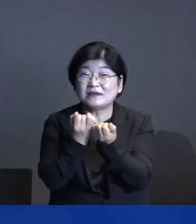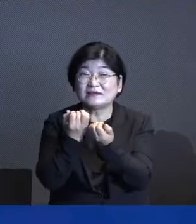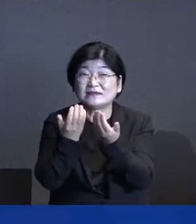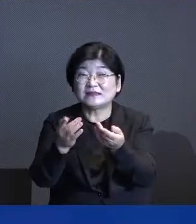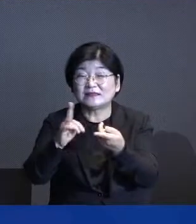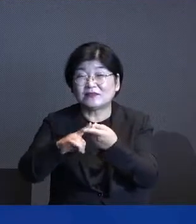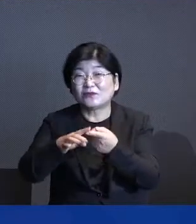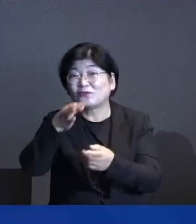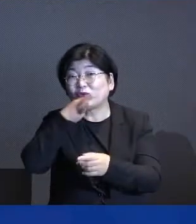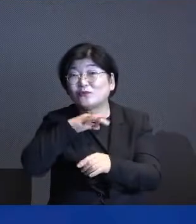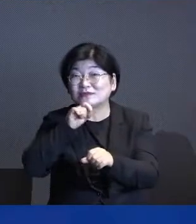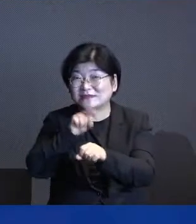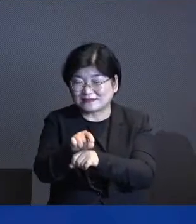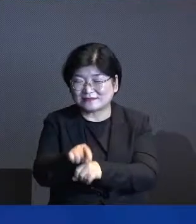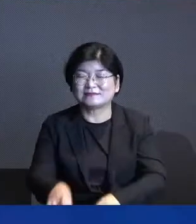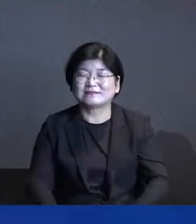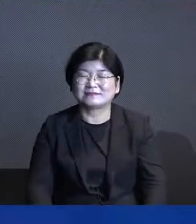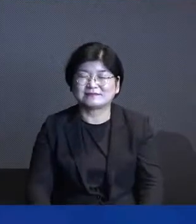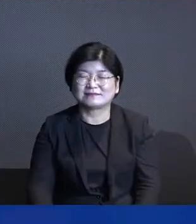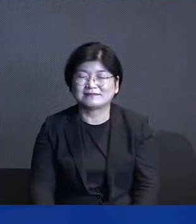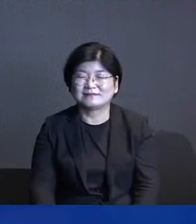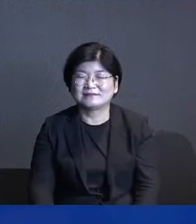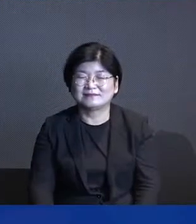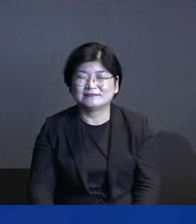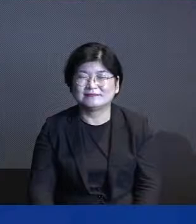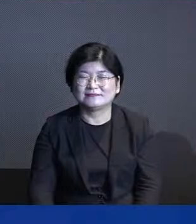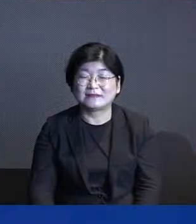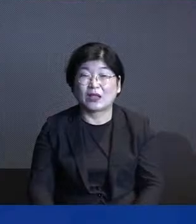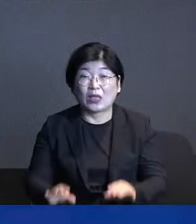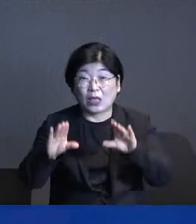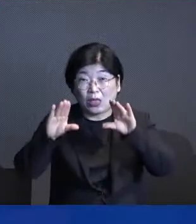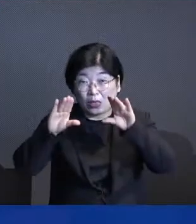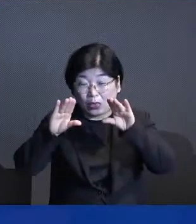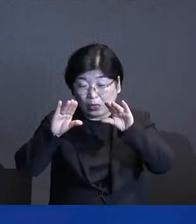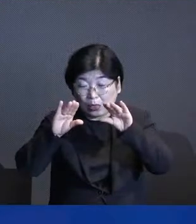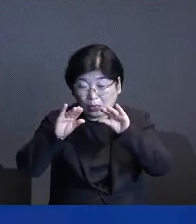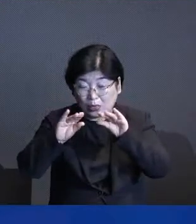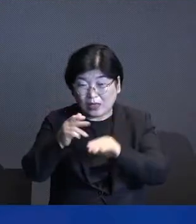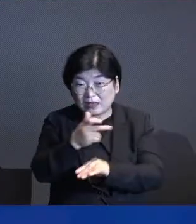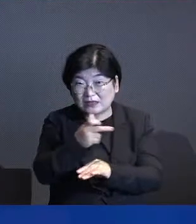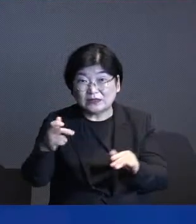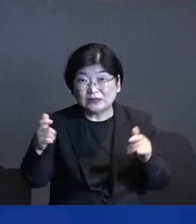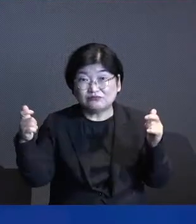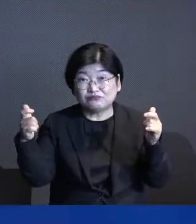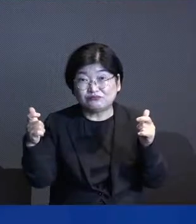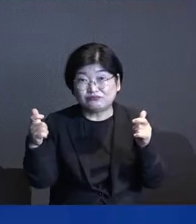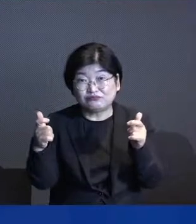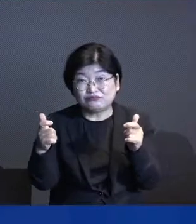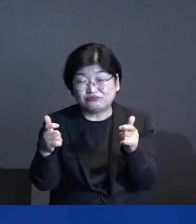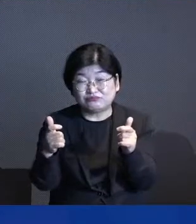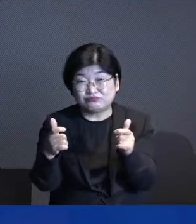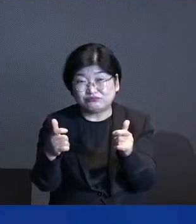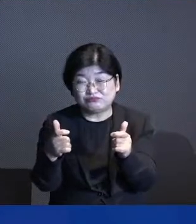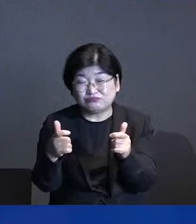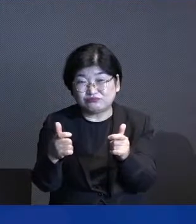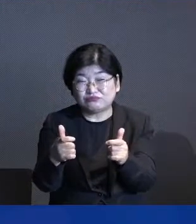thinning or decrease in volume itself doesn't necessarily represent